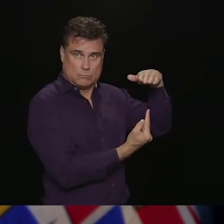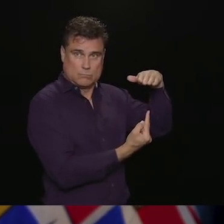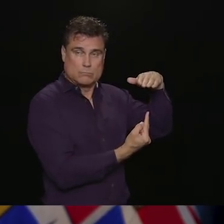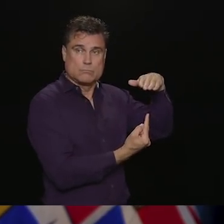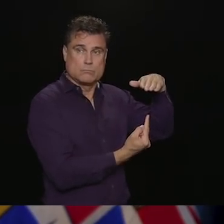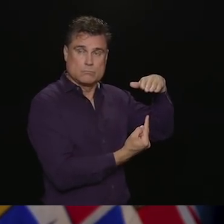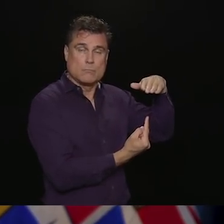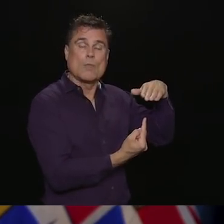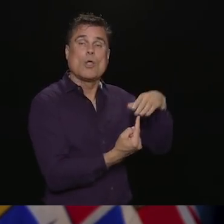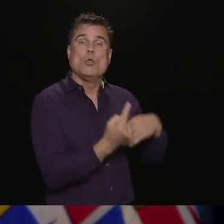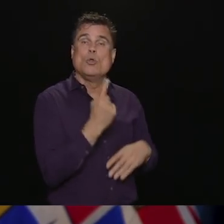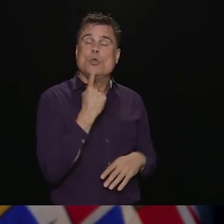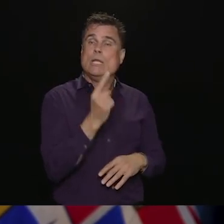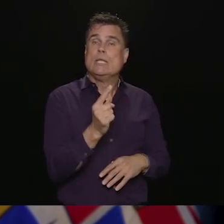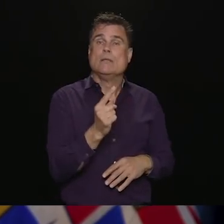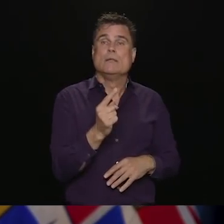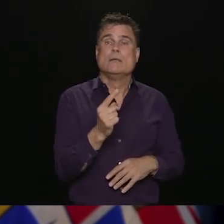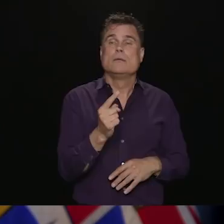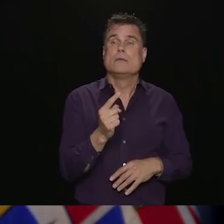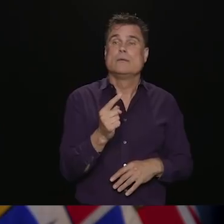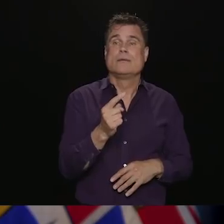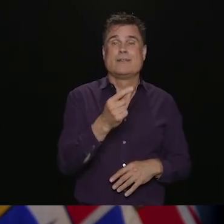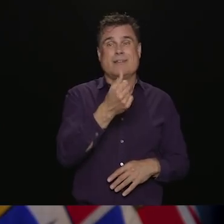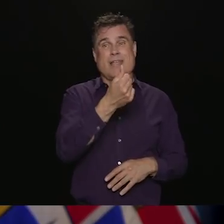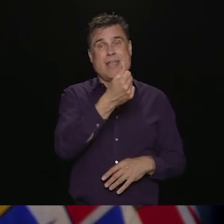in quarantine if somebody comes to visit.